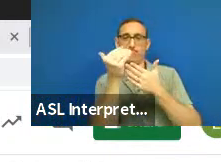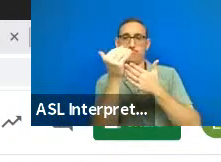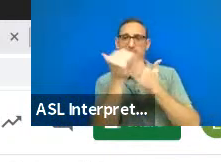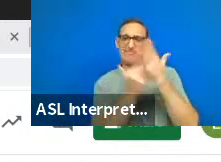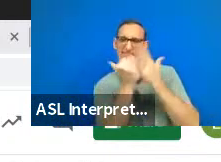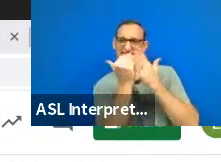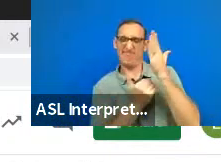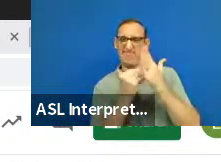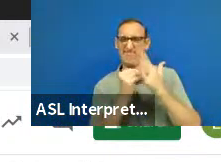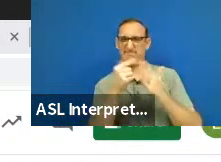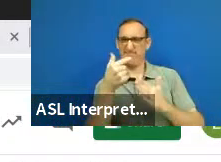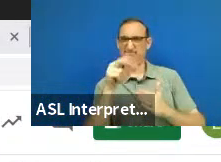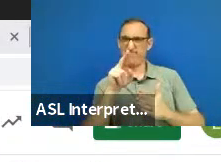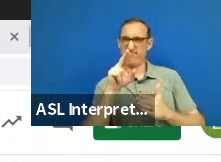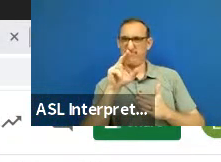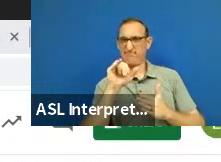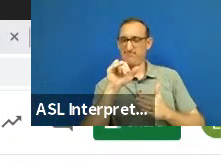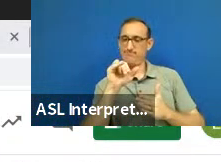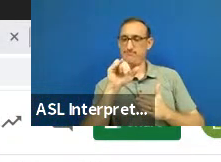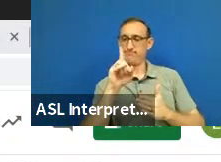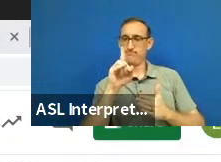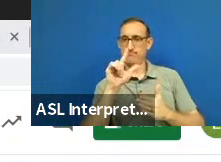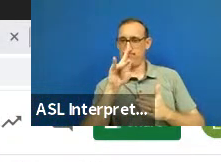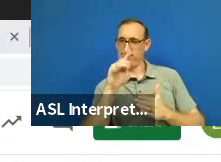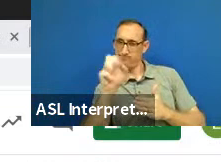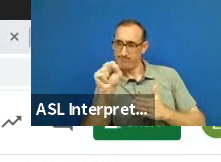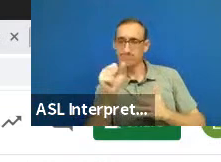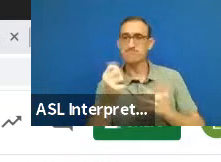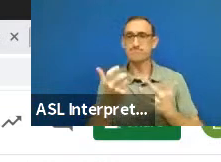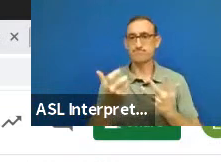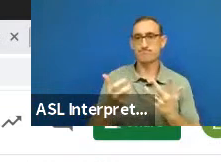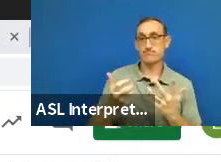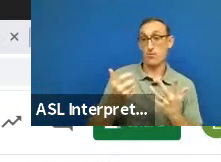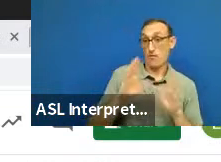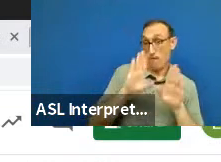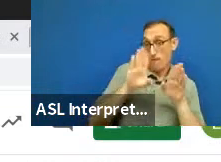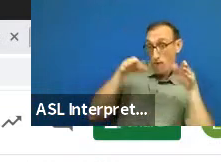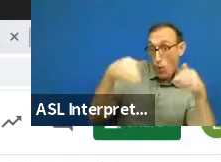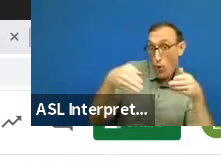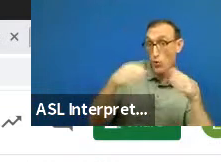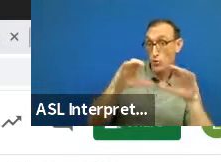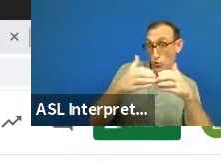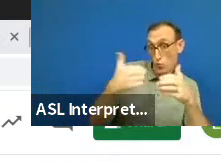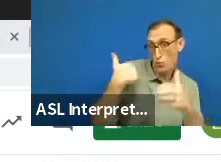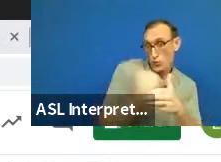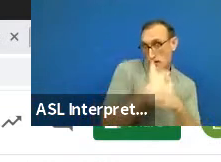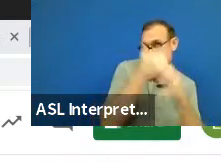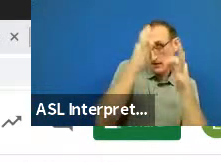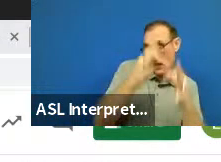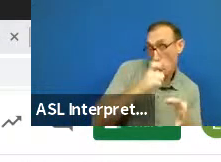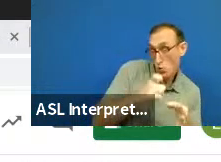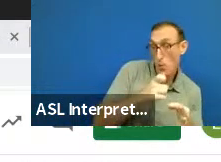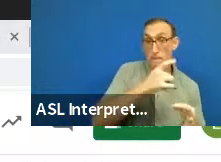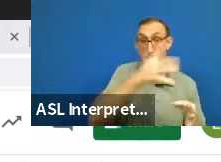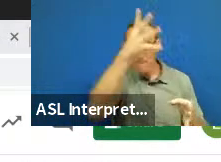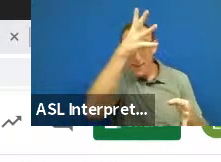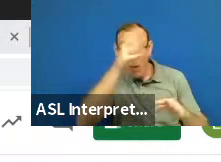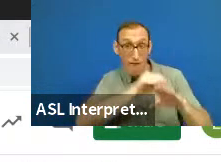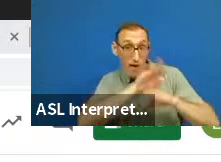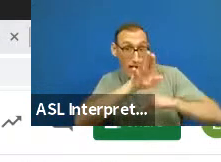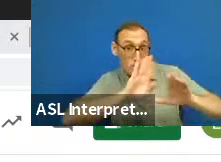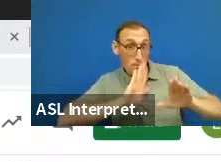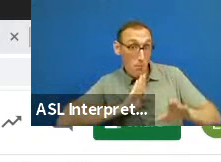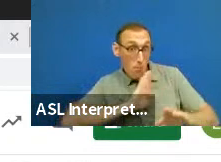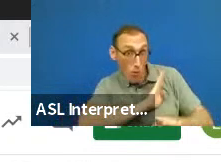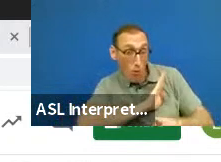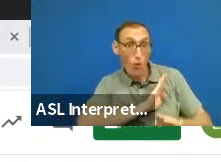focus groups could be who we determine them to be. So if that's parent advisory board, if that's